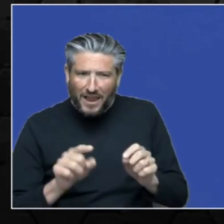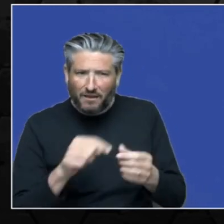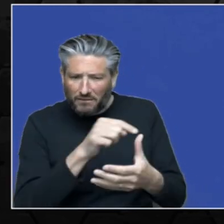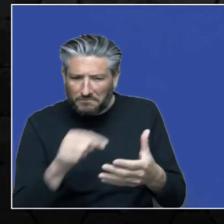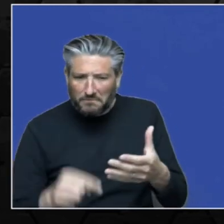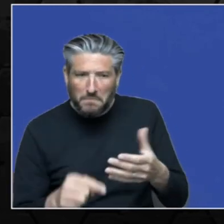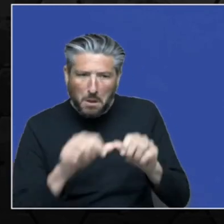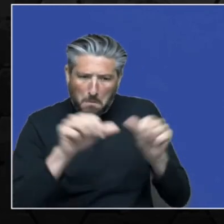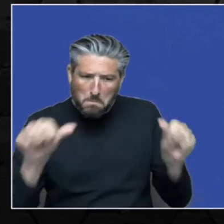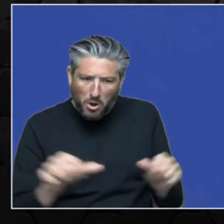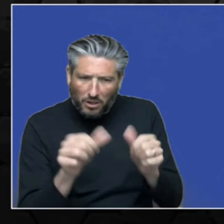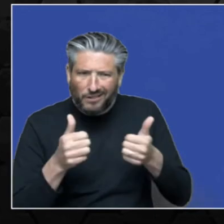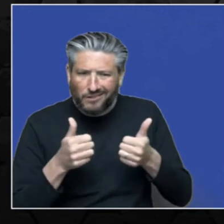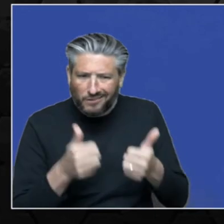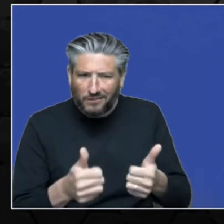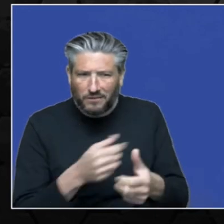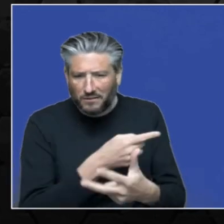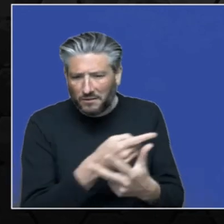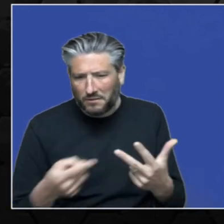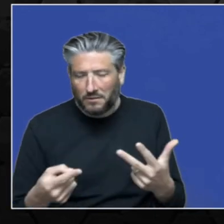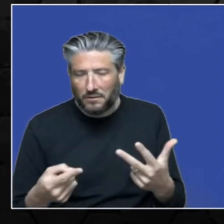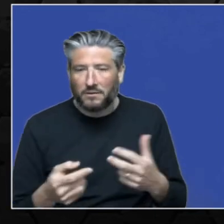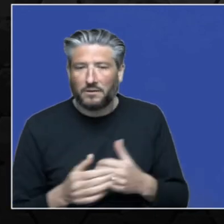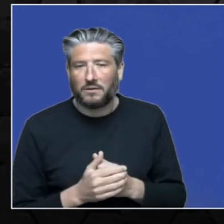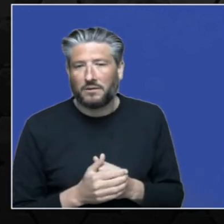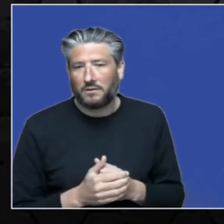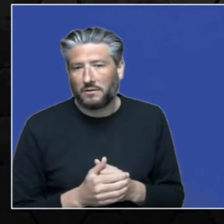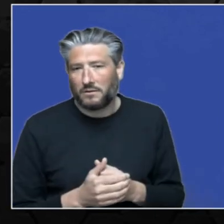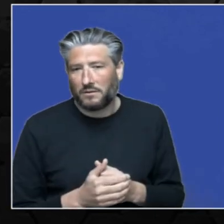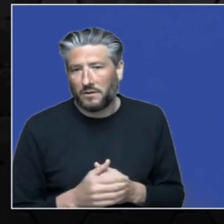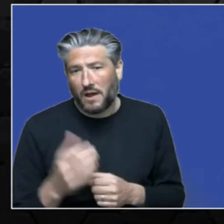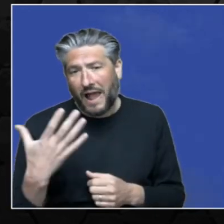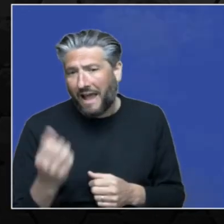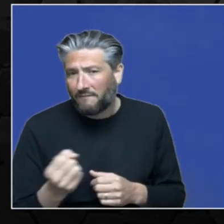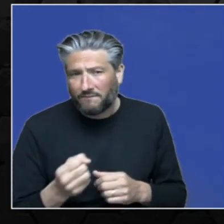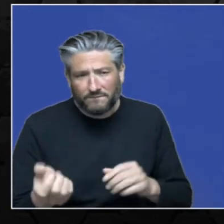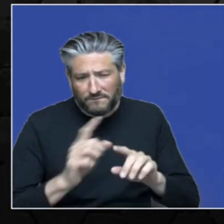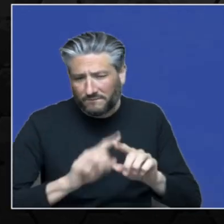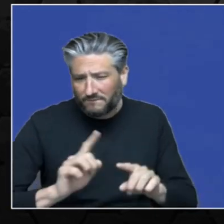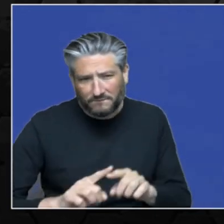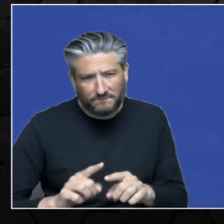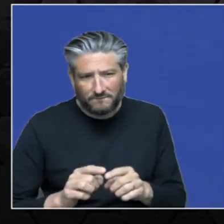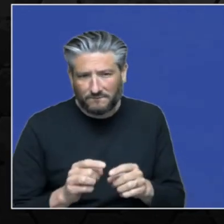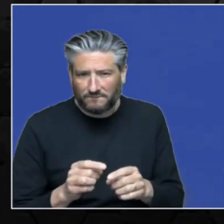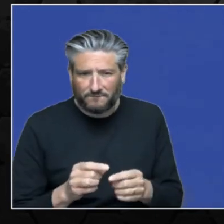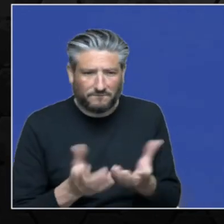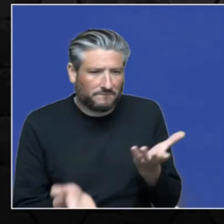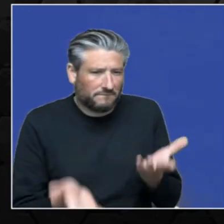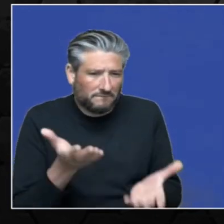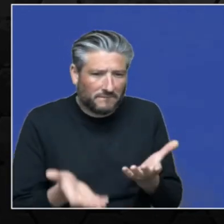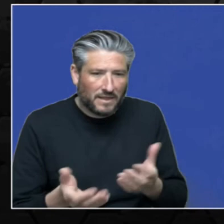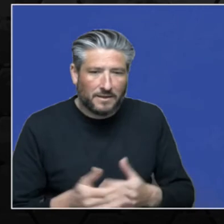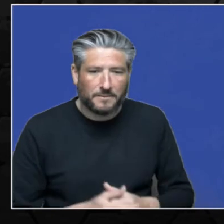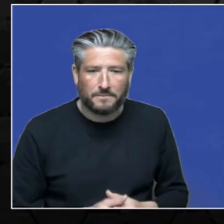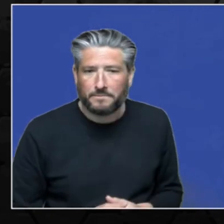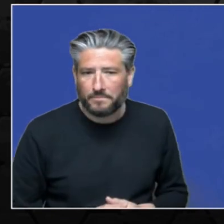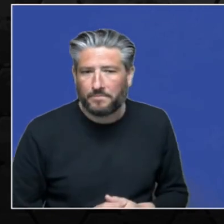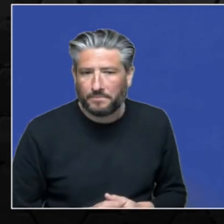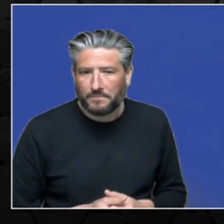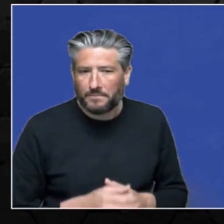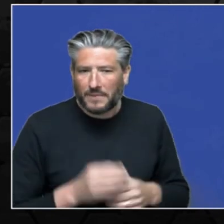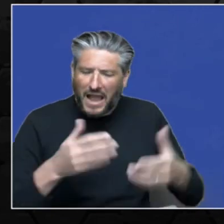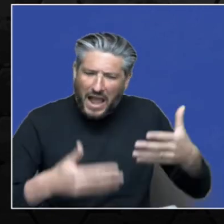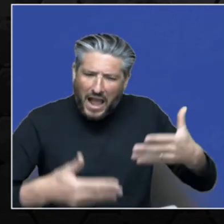and we could use naive Bayes or maximum entropy. So this is what we could do for sentiment analysis for